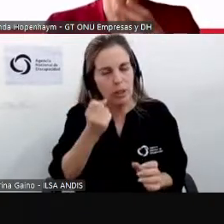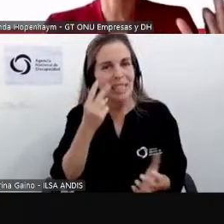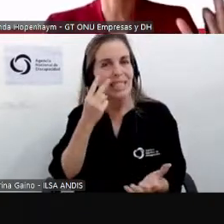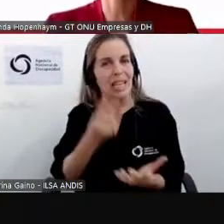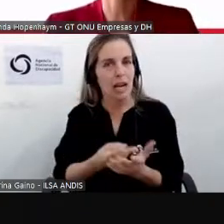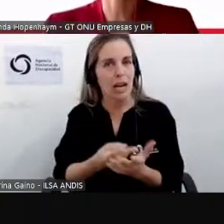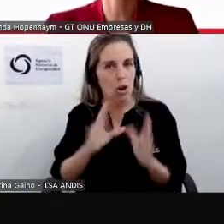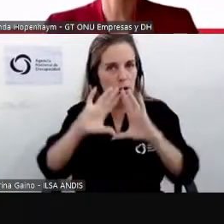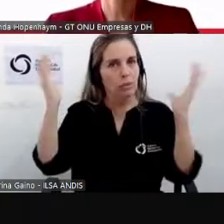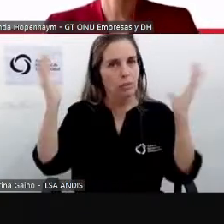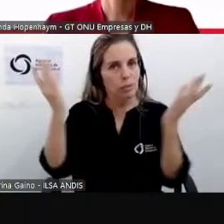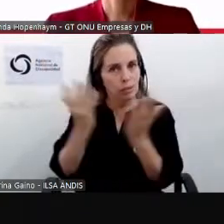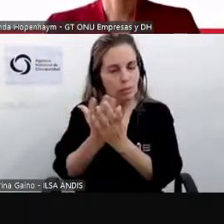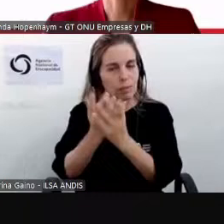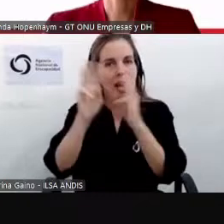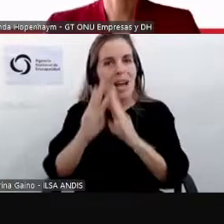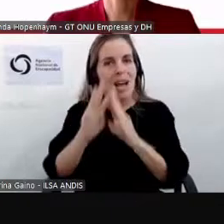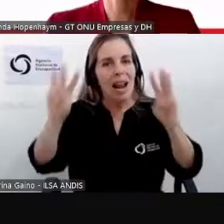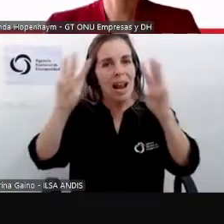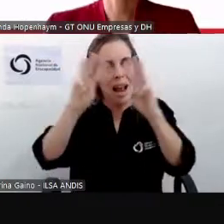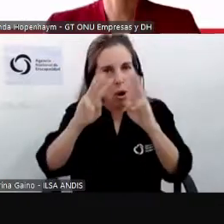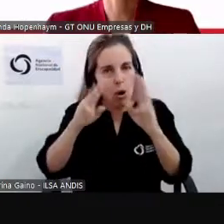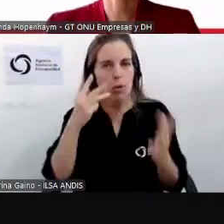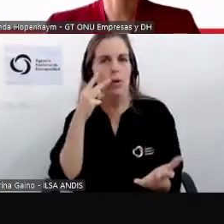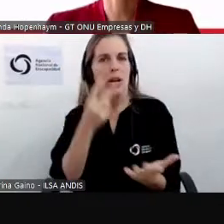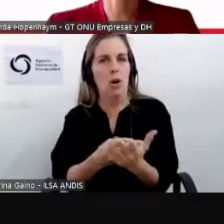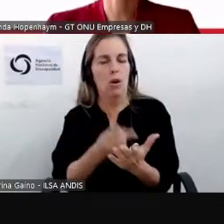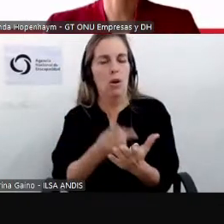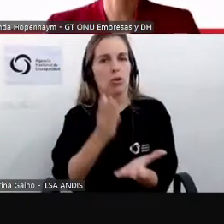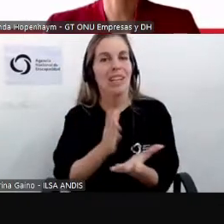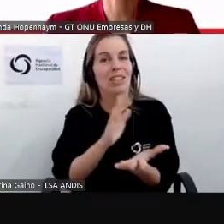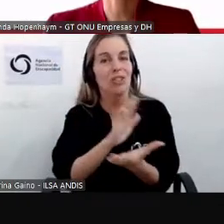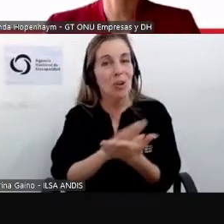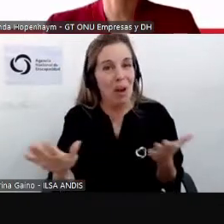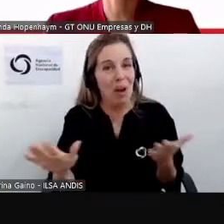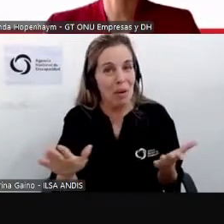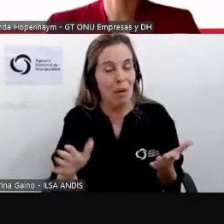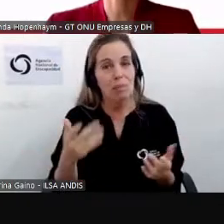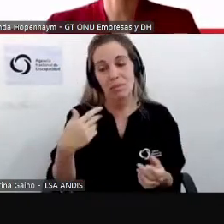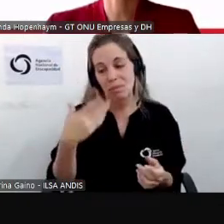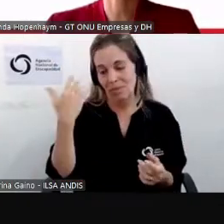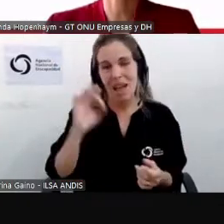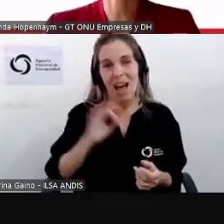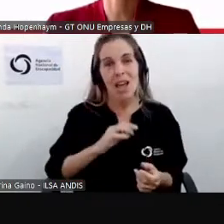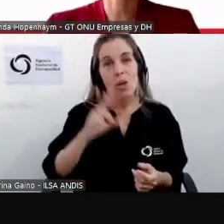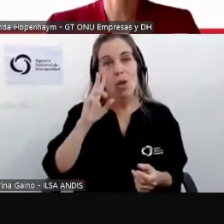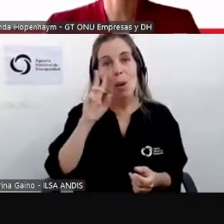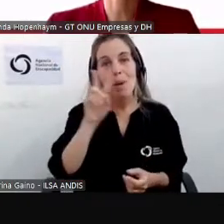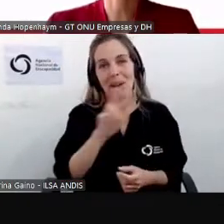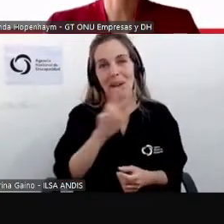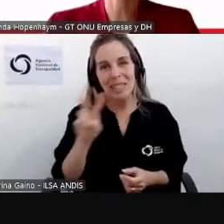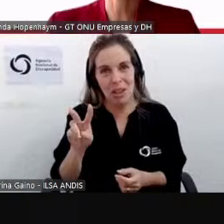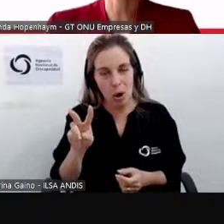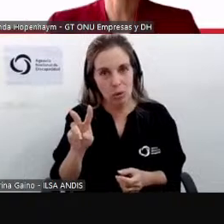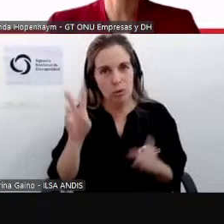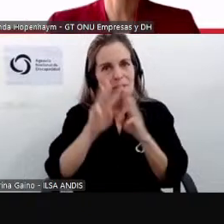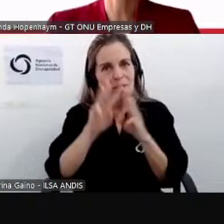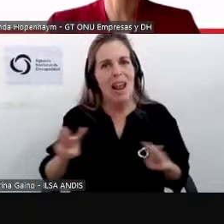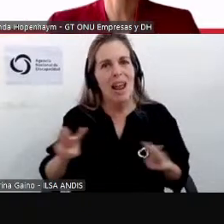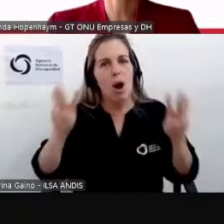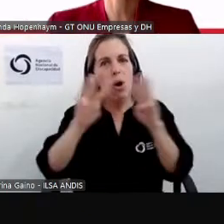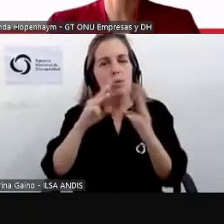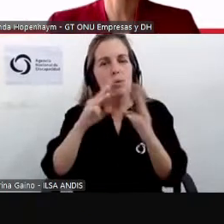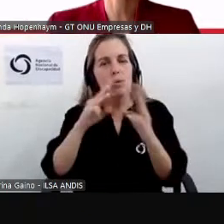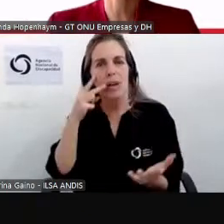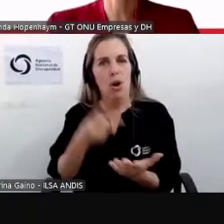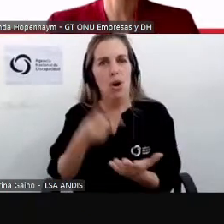This preliminary work are nothing but a risk assessment exercise. And I would say that companies conduct risk assessment for many things before they invest in a country or in a project. They conduct risk assessment before